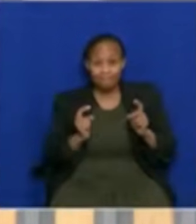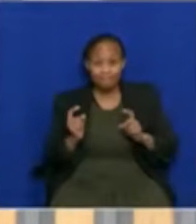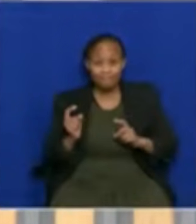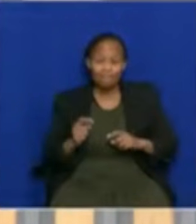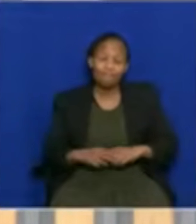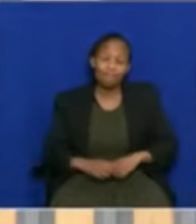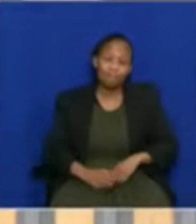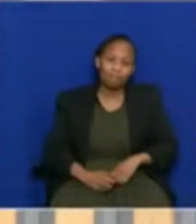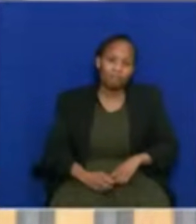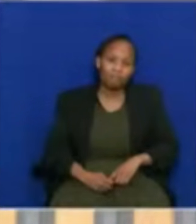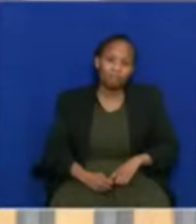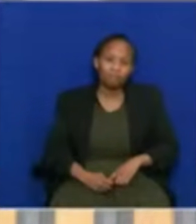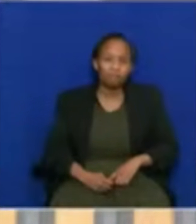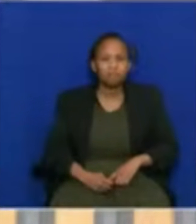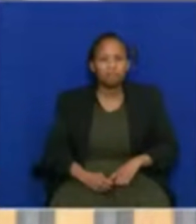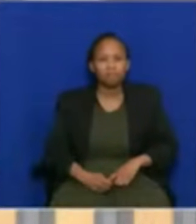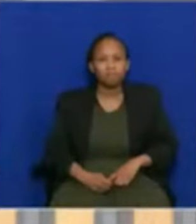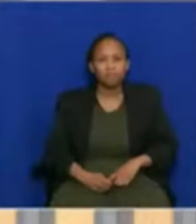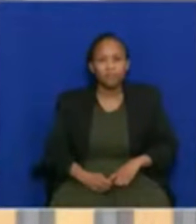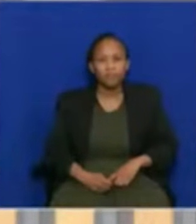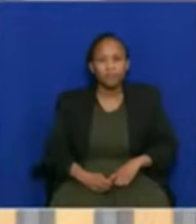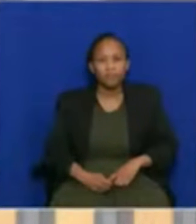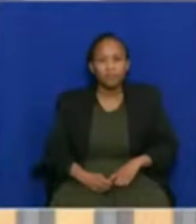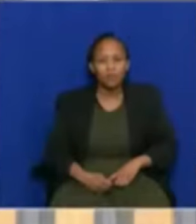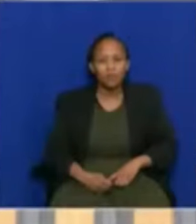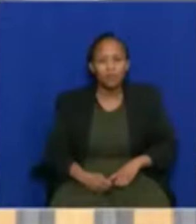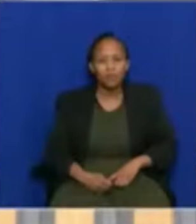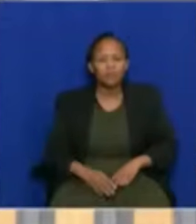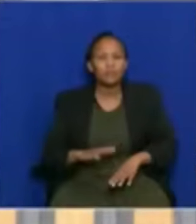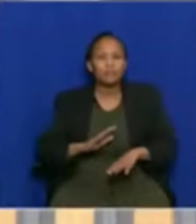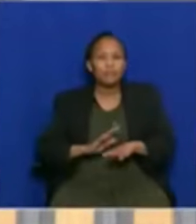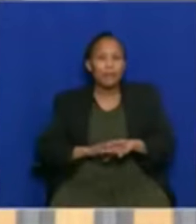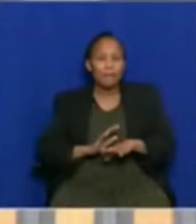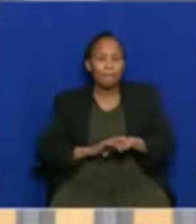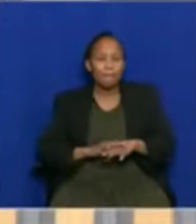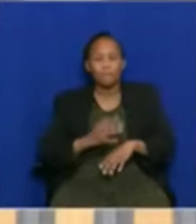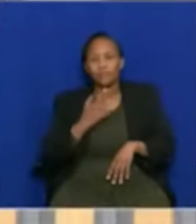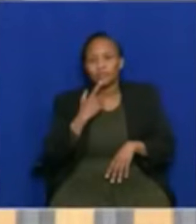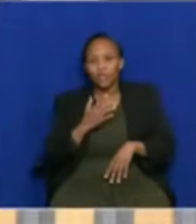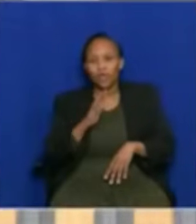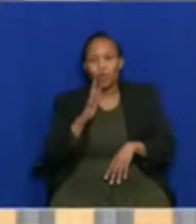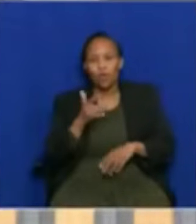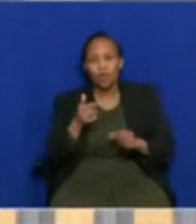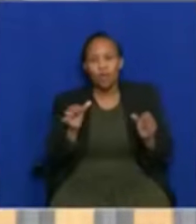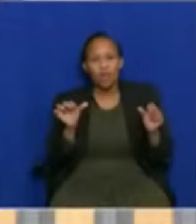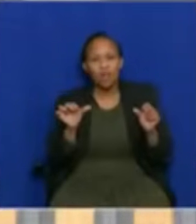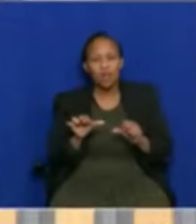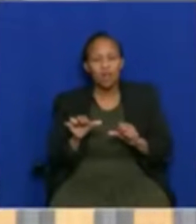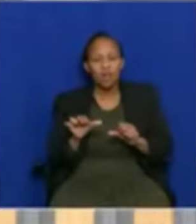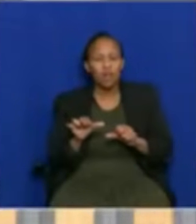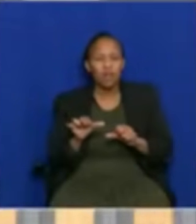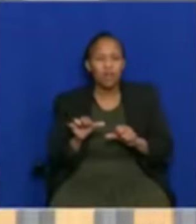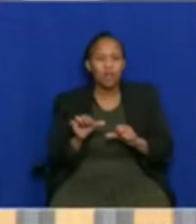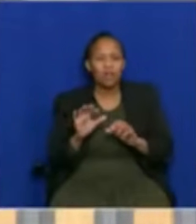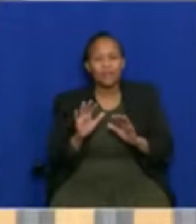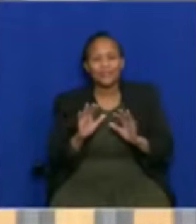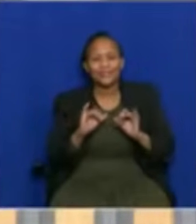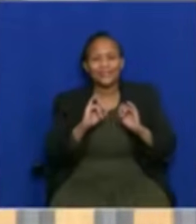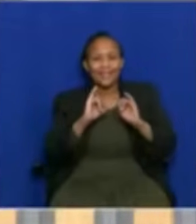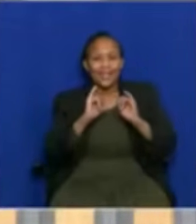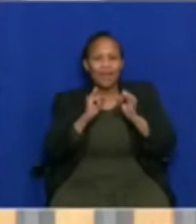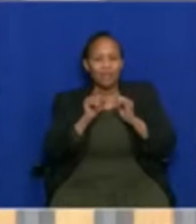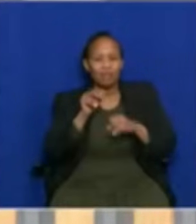When we said we would come back at 10 past, that was on the basis of what was indicated in an informal